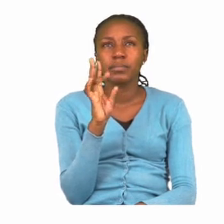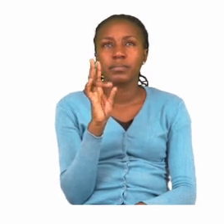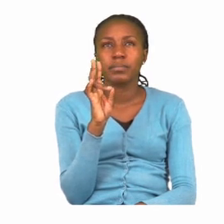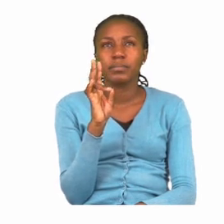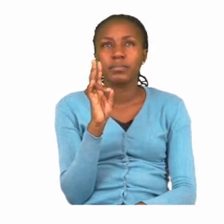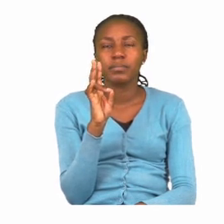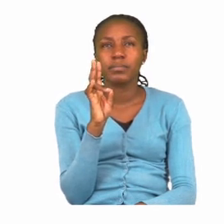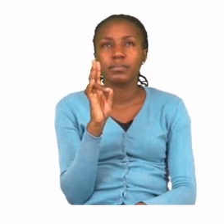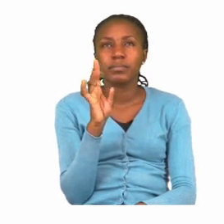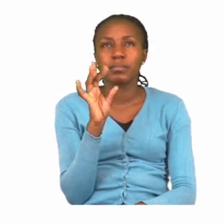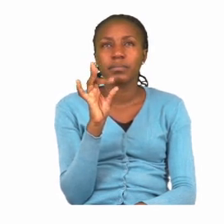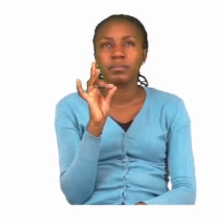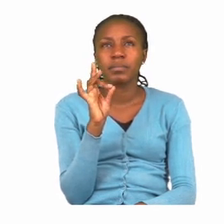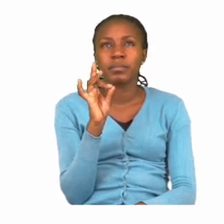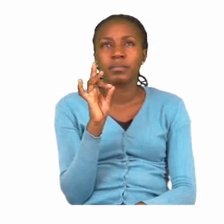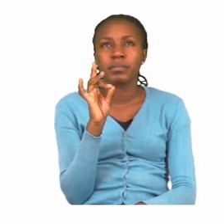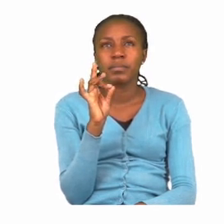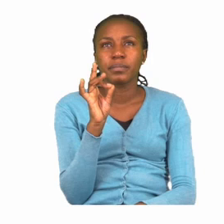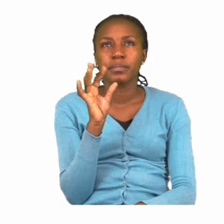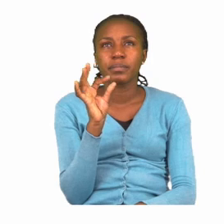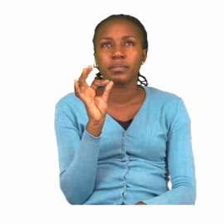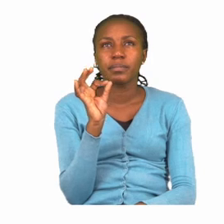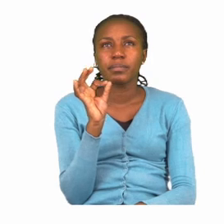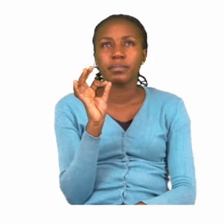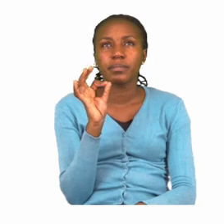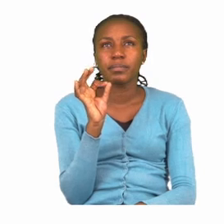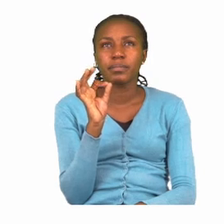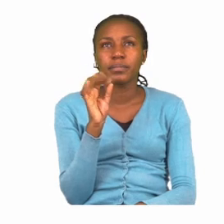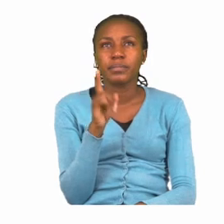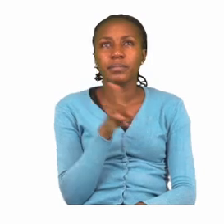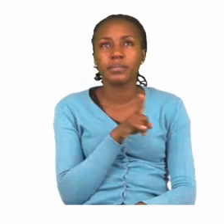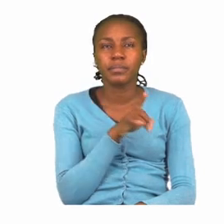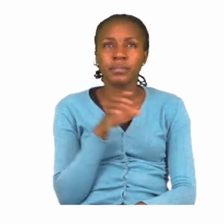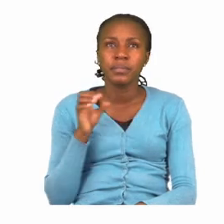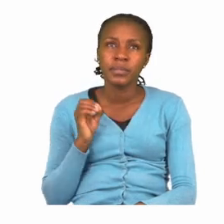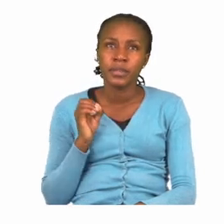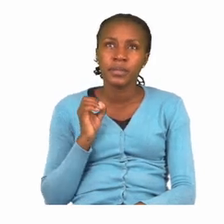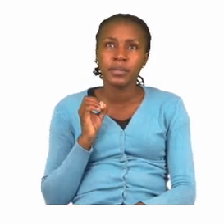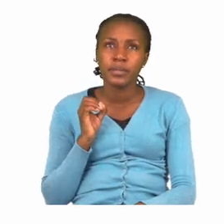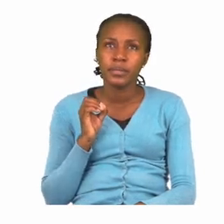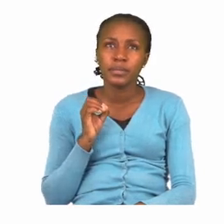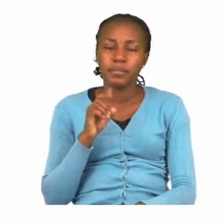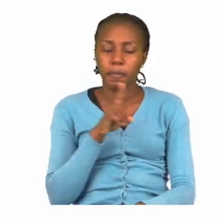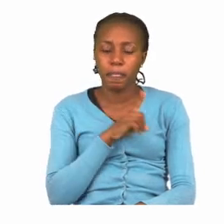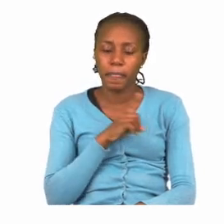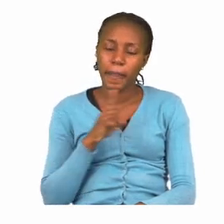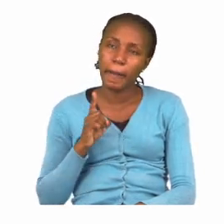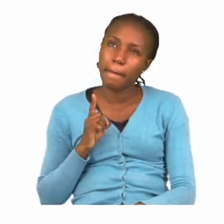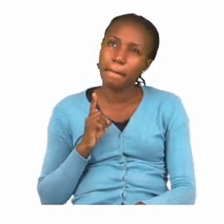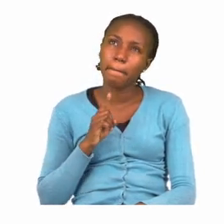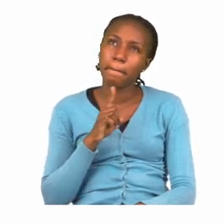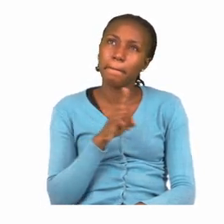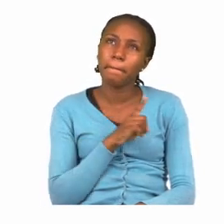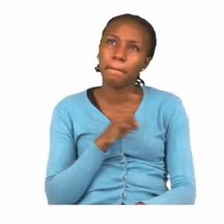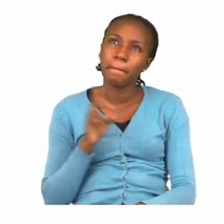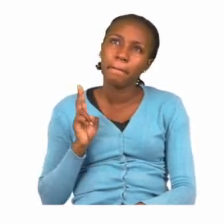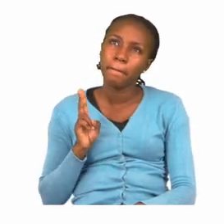6, 7, 8, 9, 10,